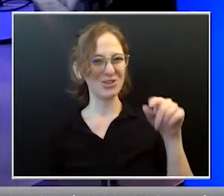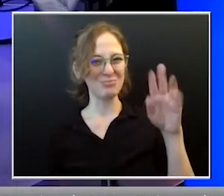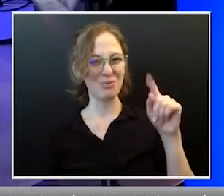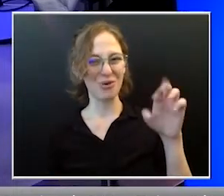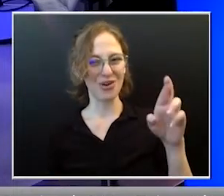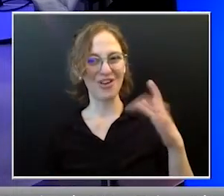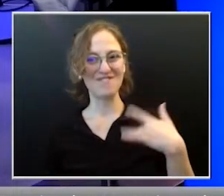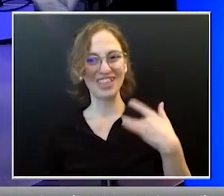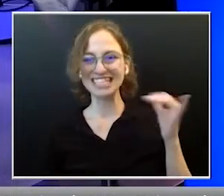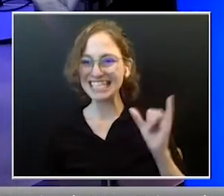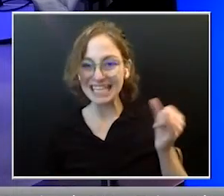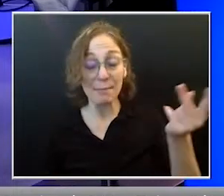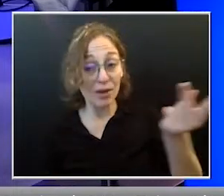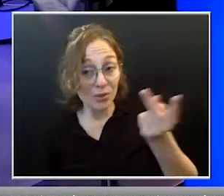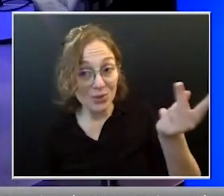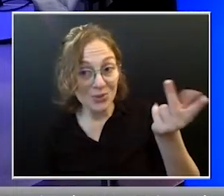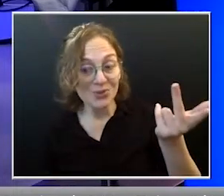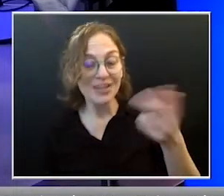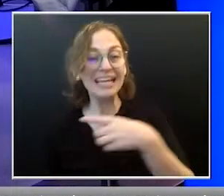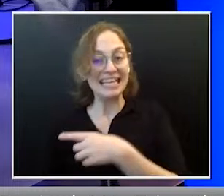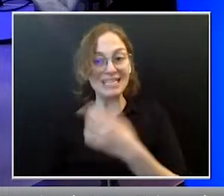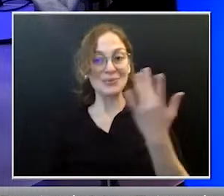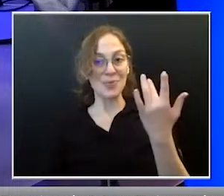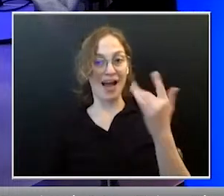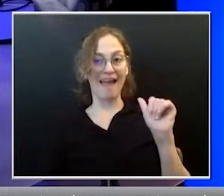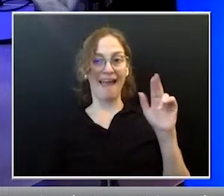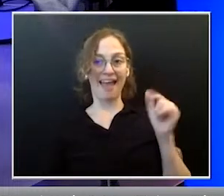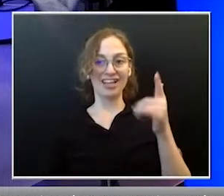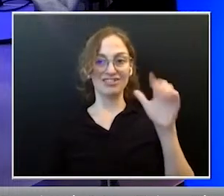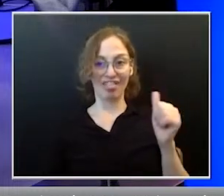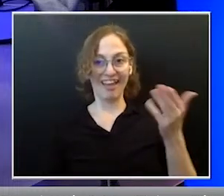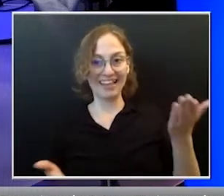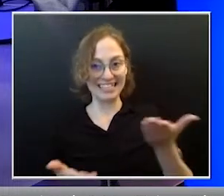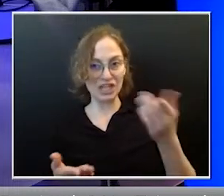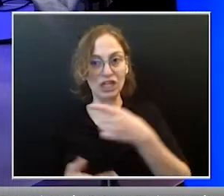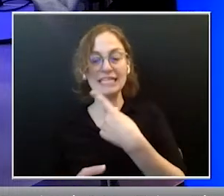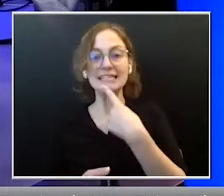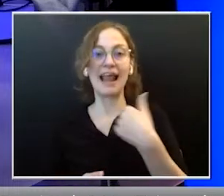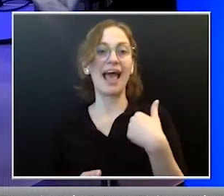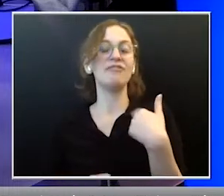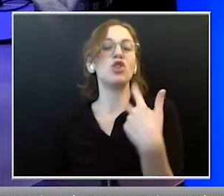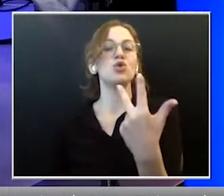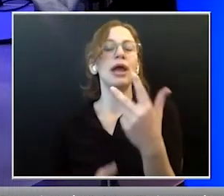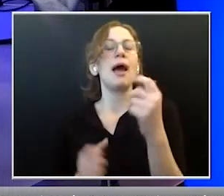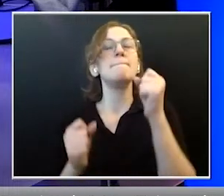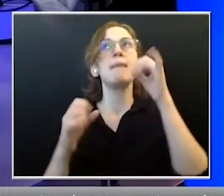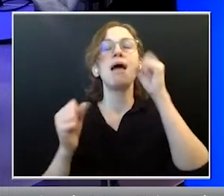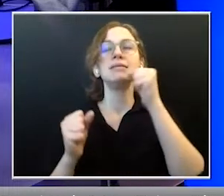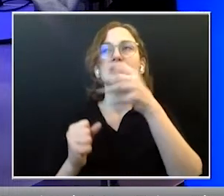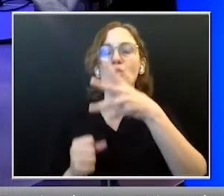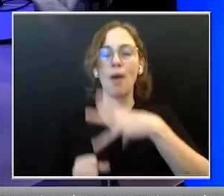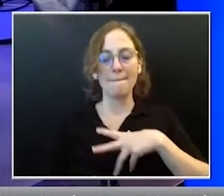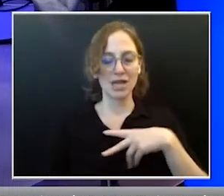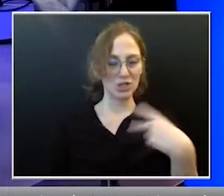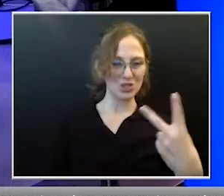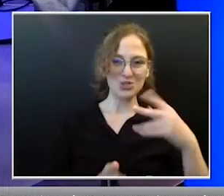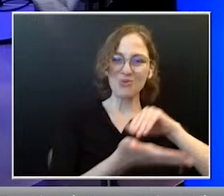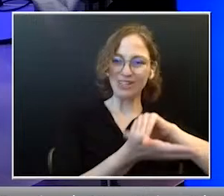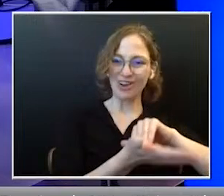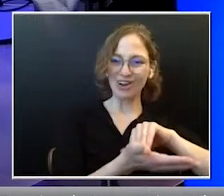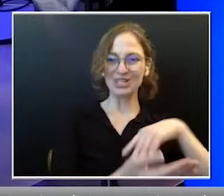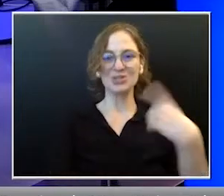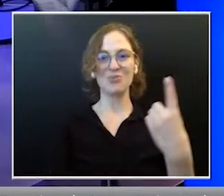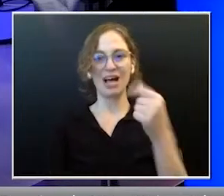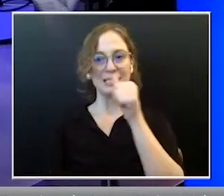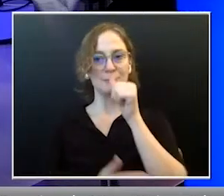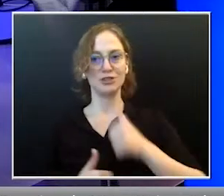reason Angela is here. He said, I've got 3 amazing women, 2 are doctors, one's a survivor, and you have to have them on All Things Heart. So I want to